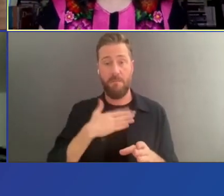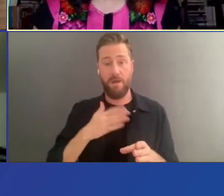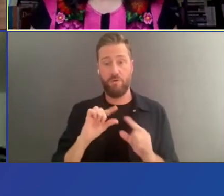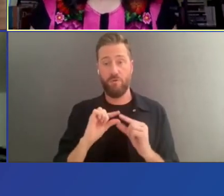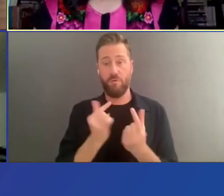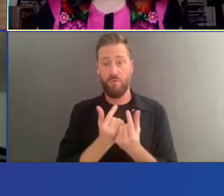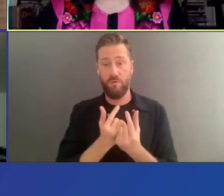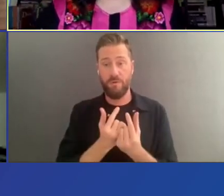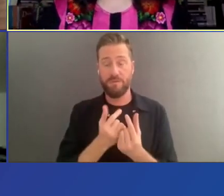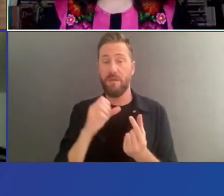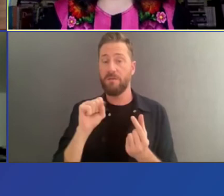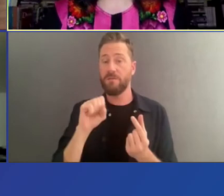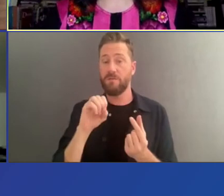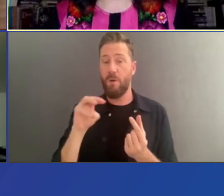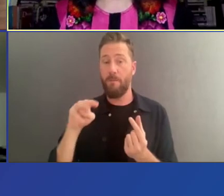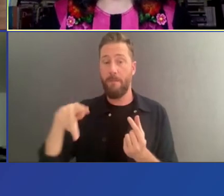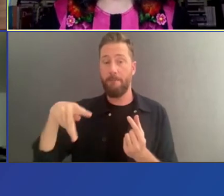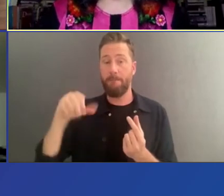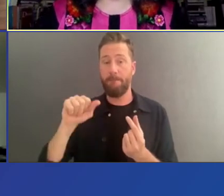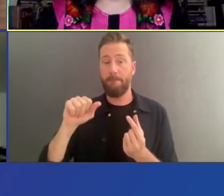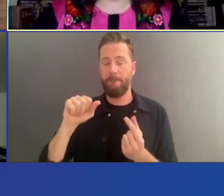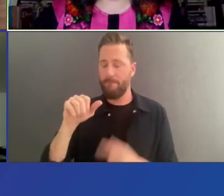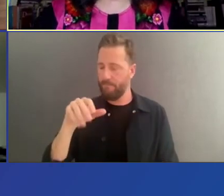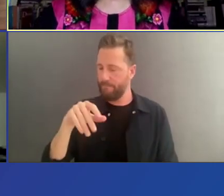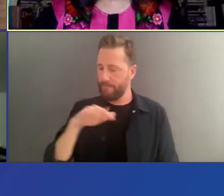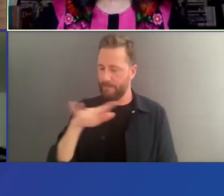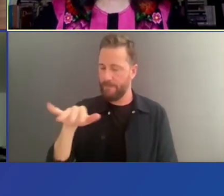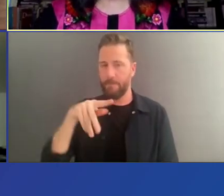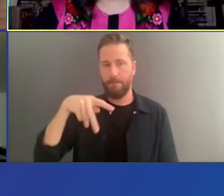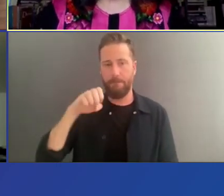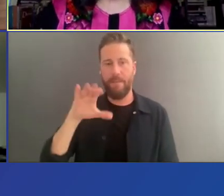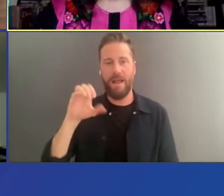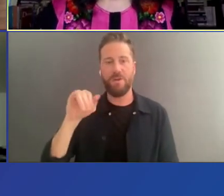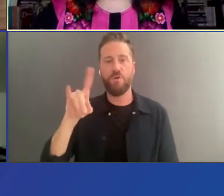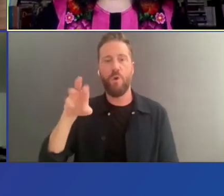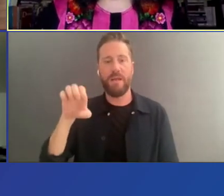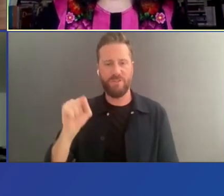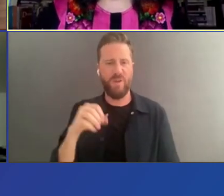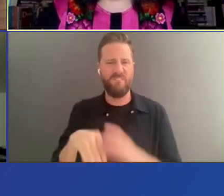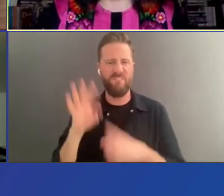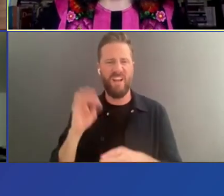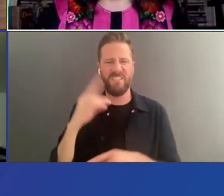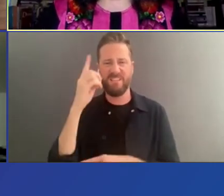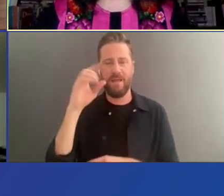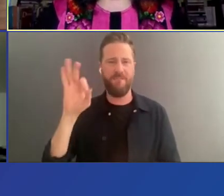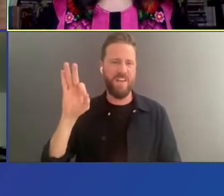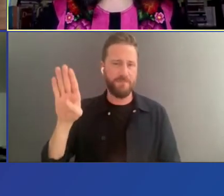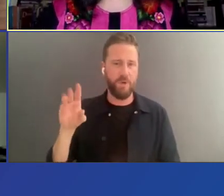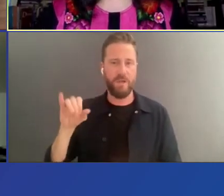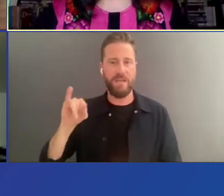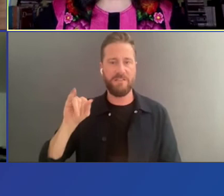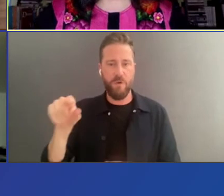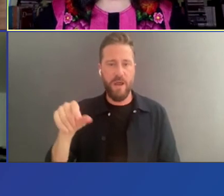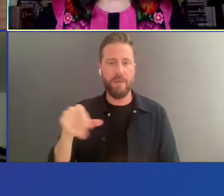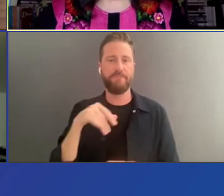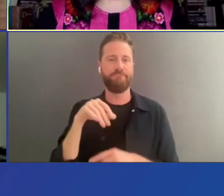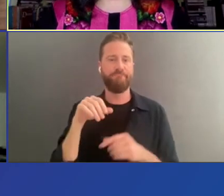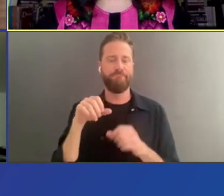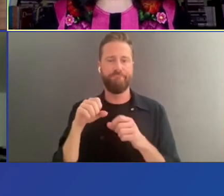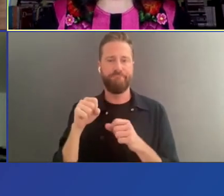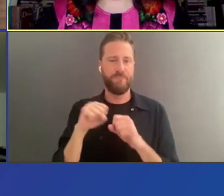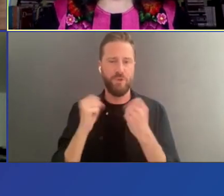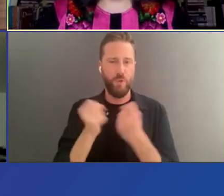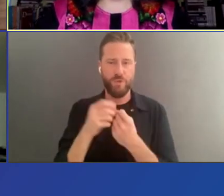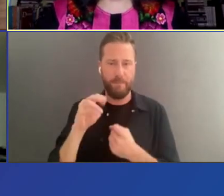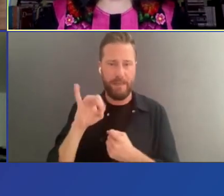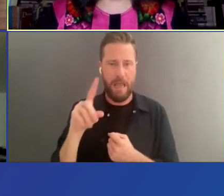Son Pecadores, and you can find us on Facebook and Instagram, social media. I'm also one of the lead organizers